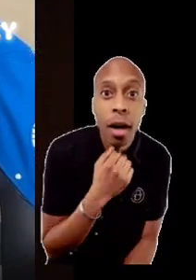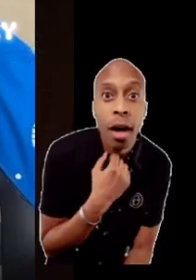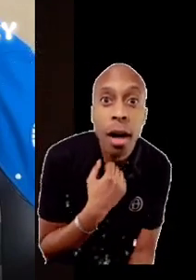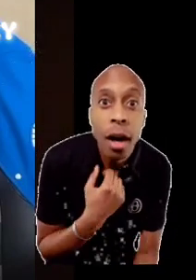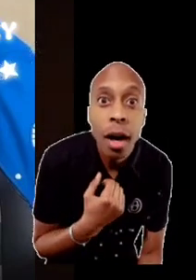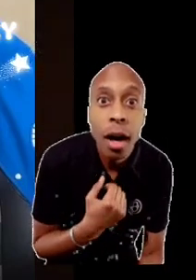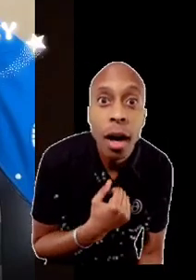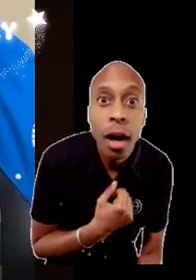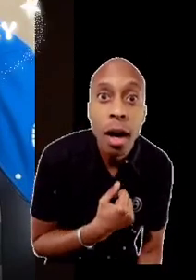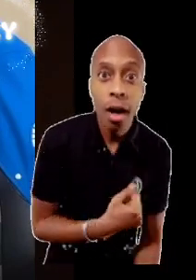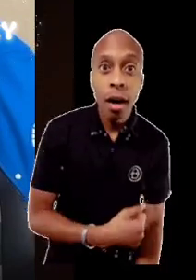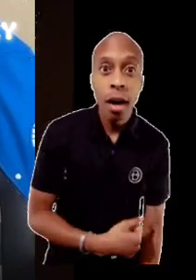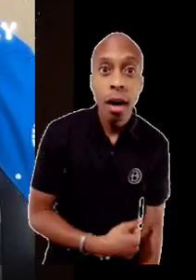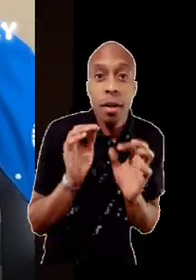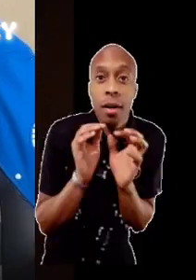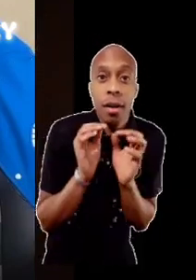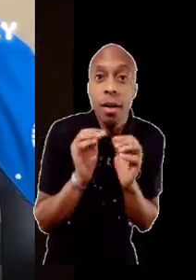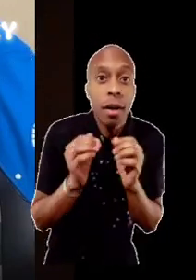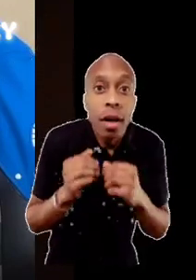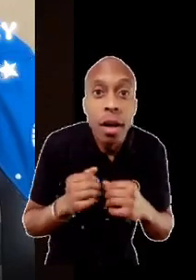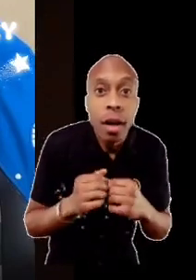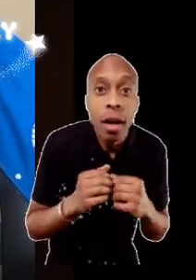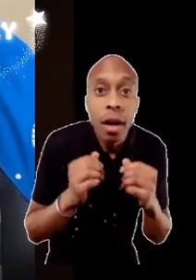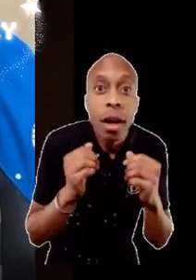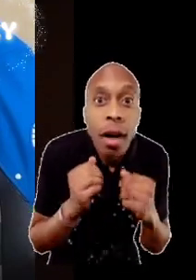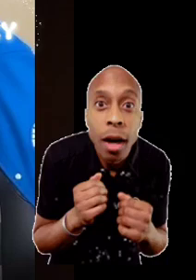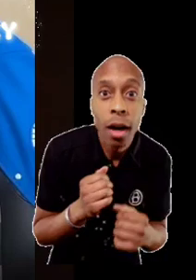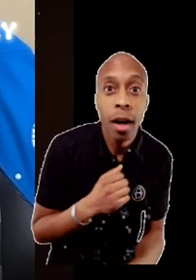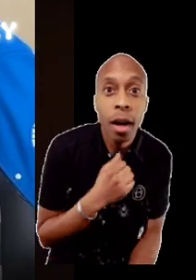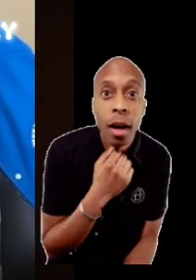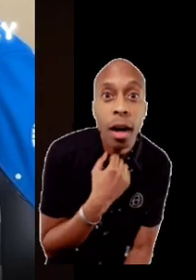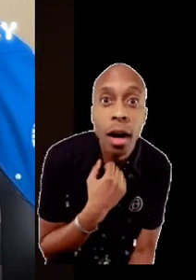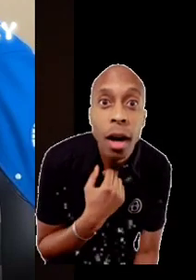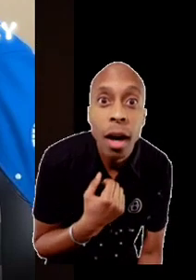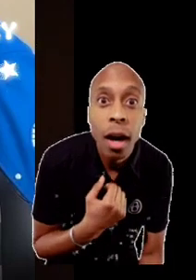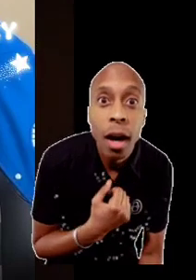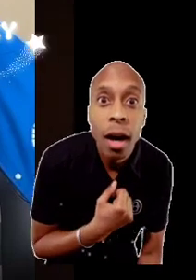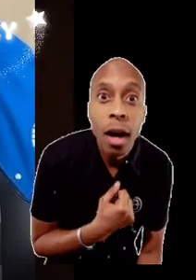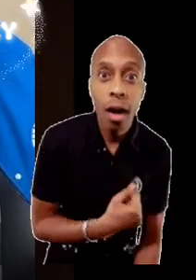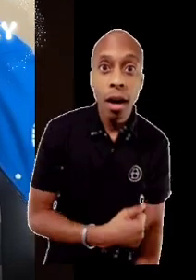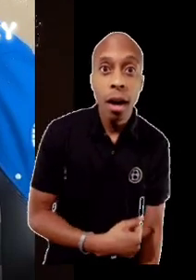red, blue, and white. I'm going to sit down.